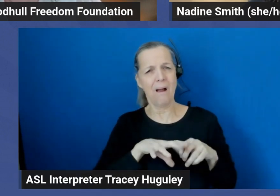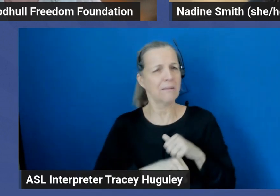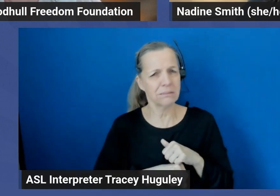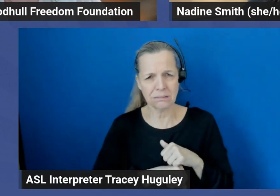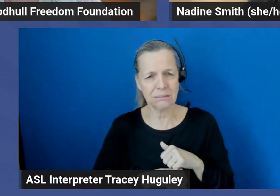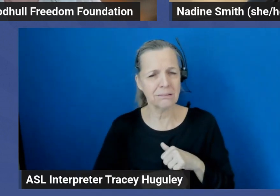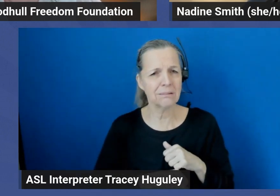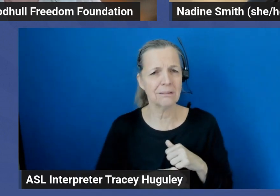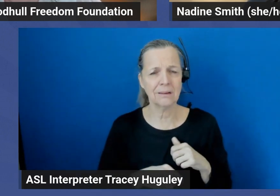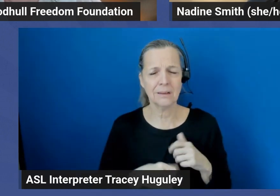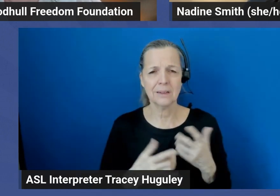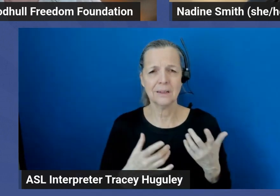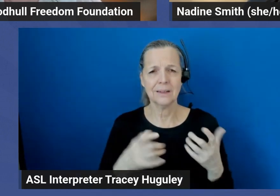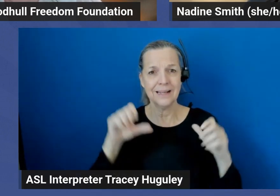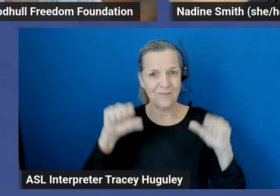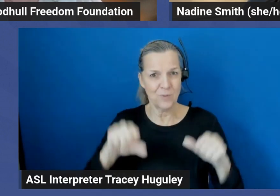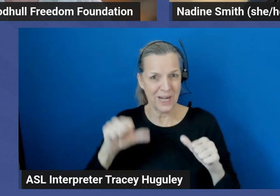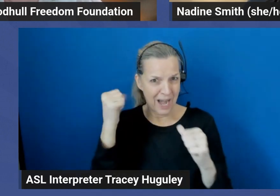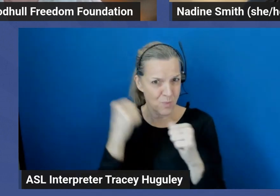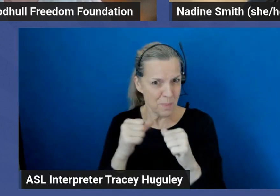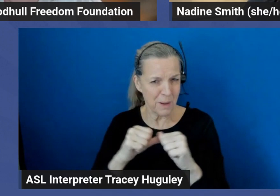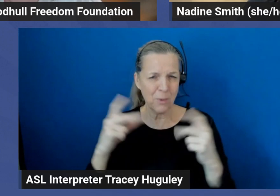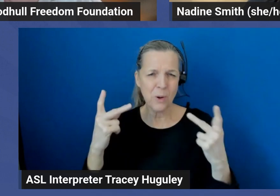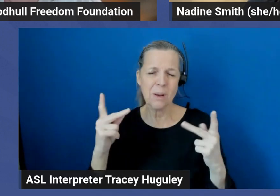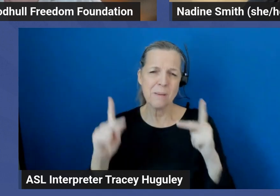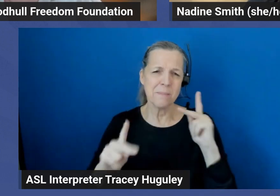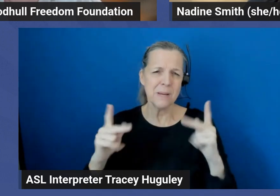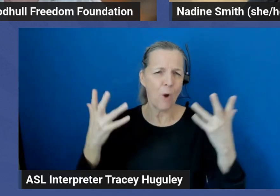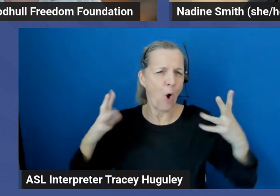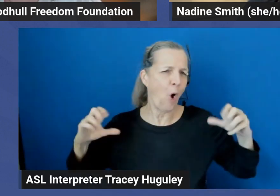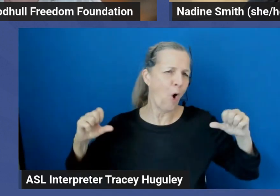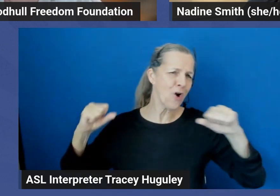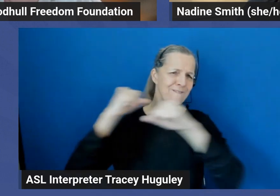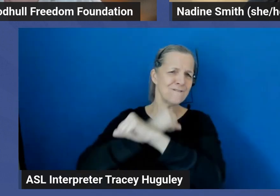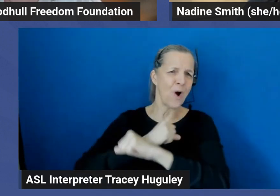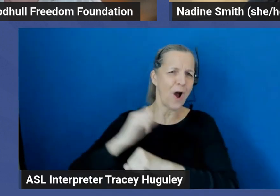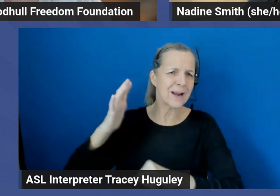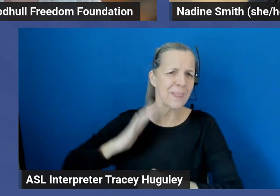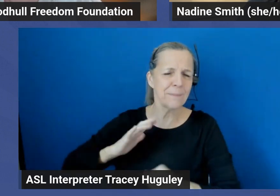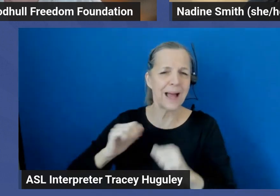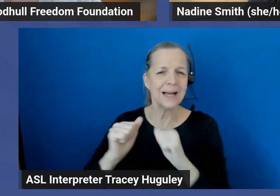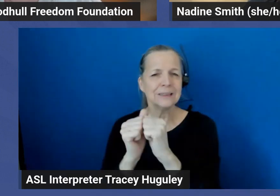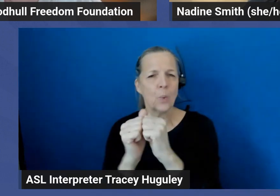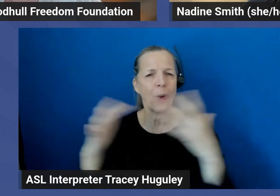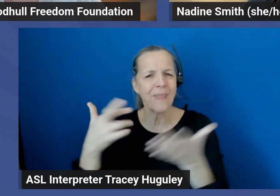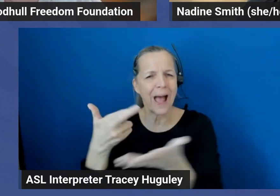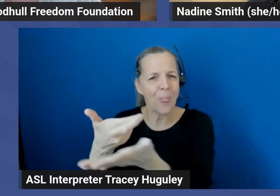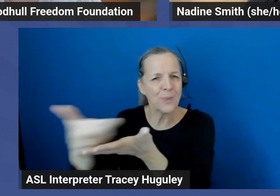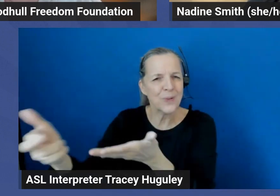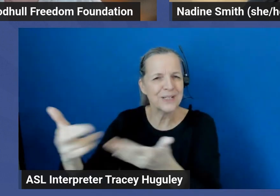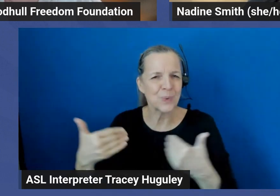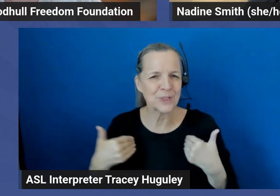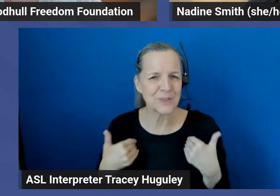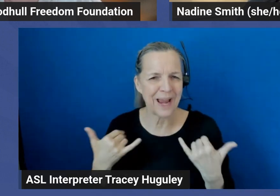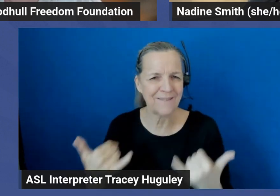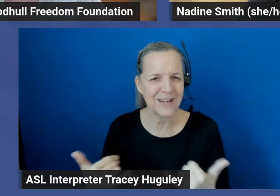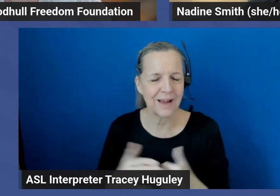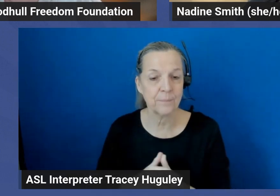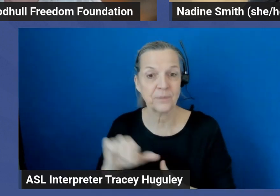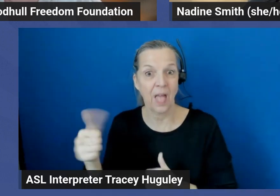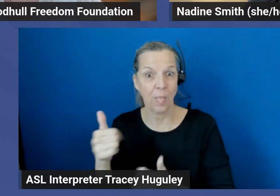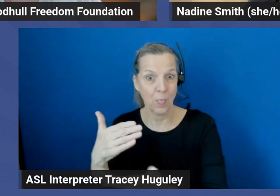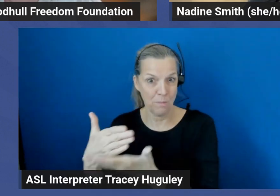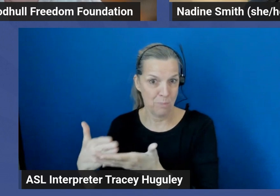can remember that people fought back with fewer resources than we have right now. And then the other piece of